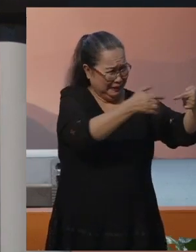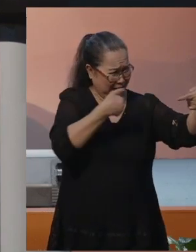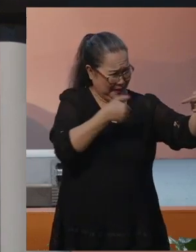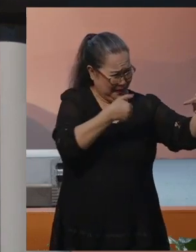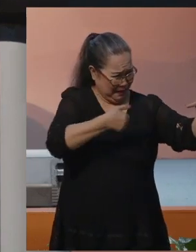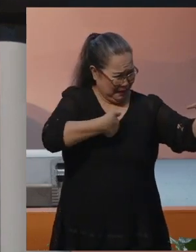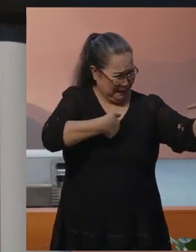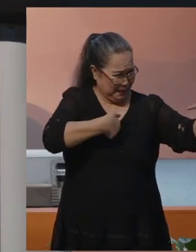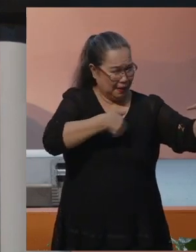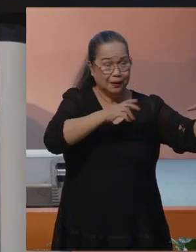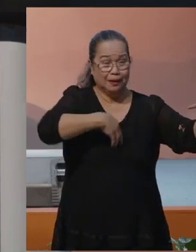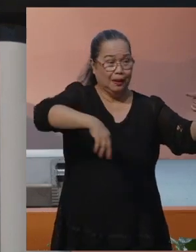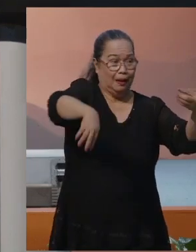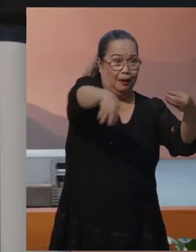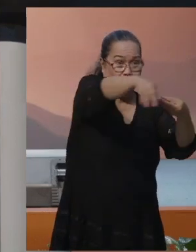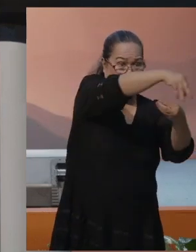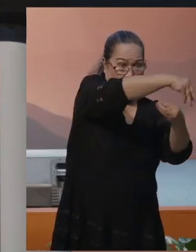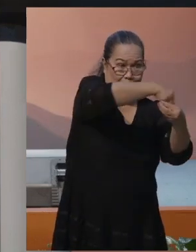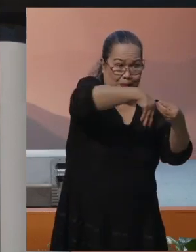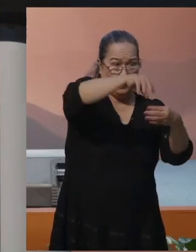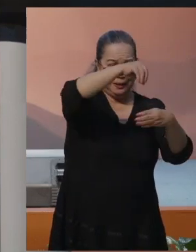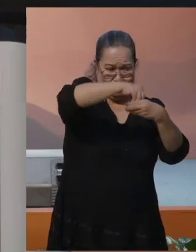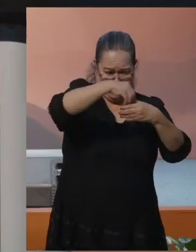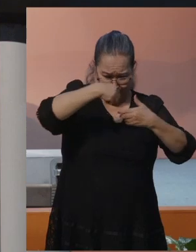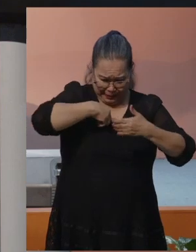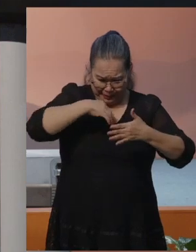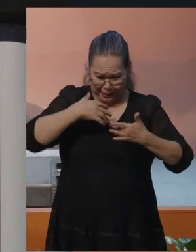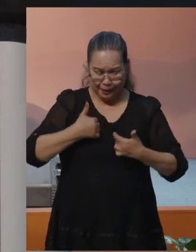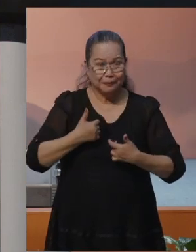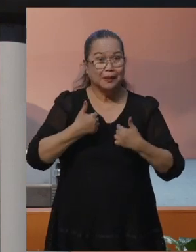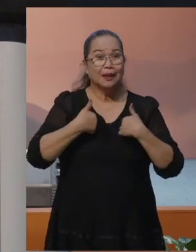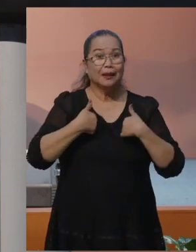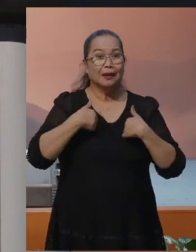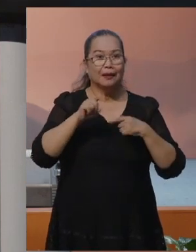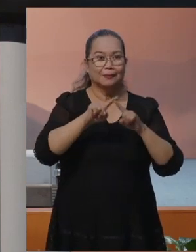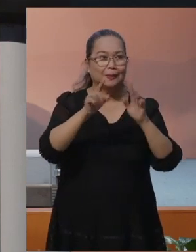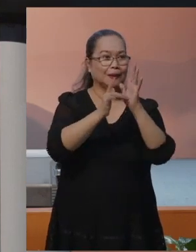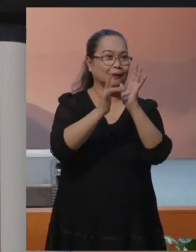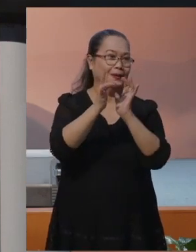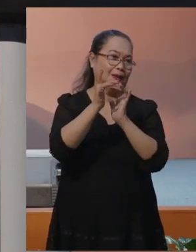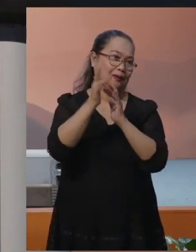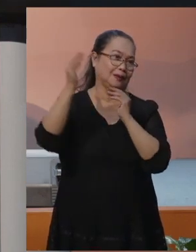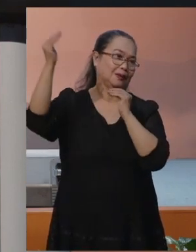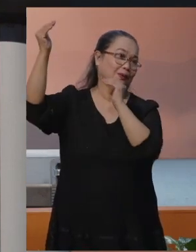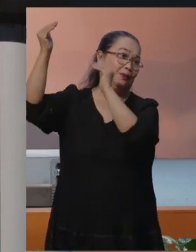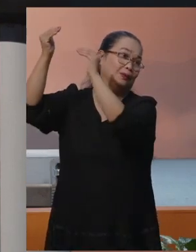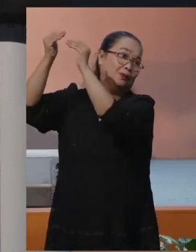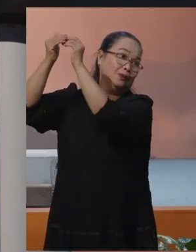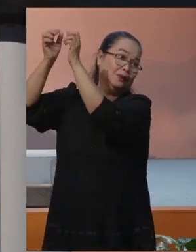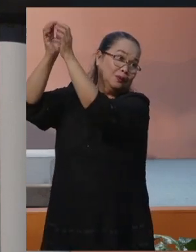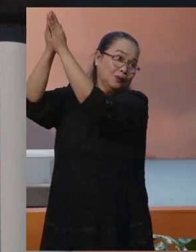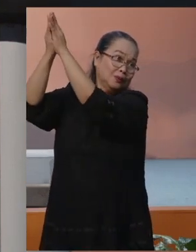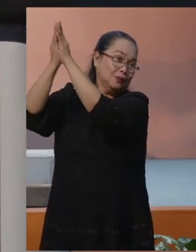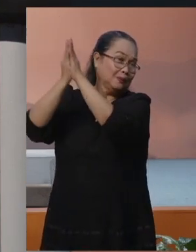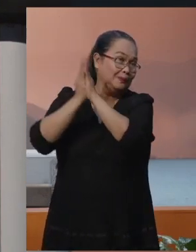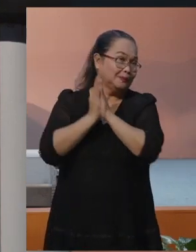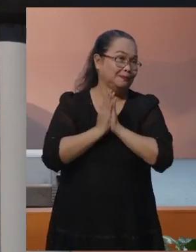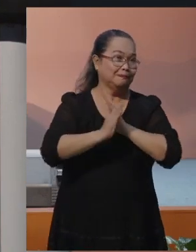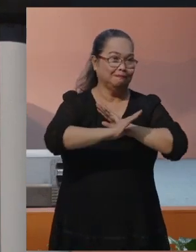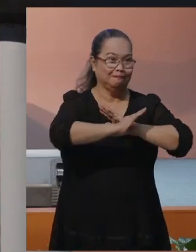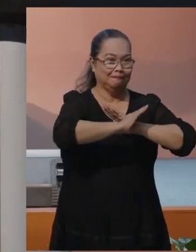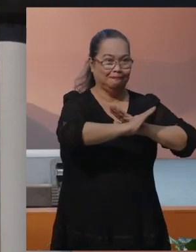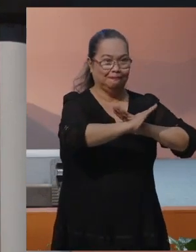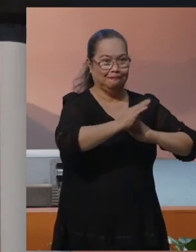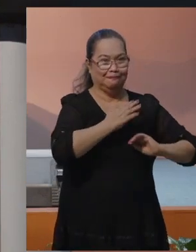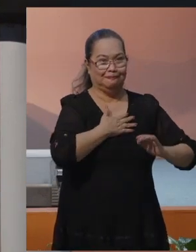me, around me and within. But Jesus, draw Thou nearer and shield